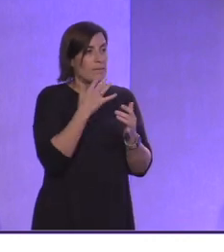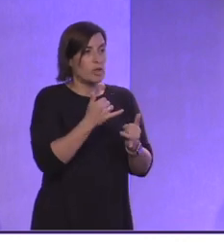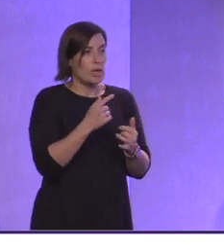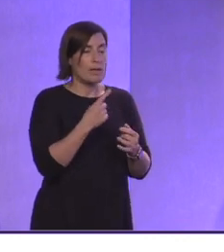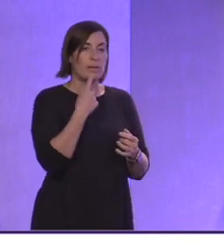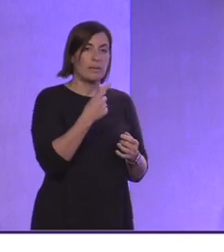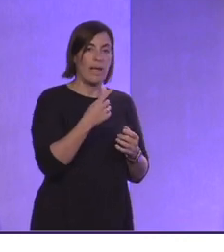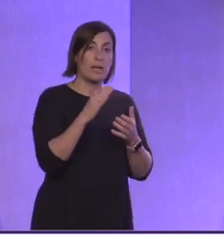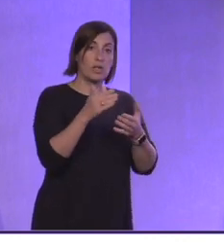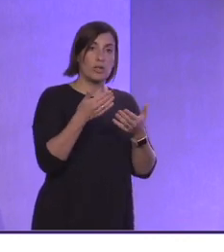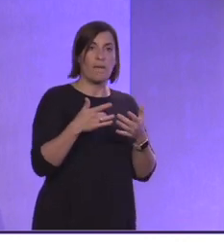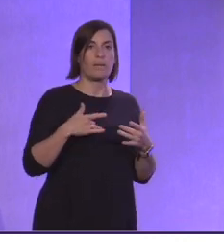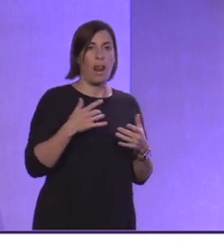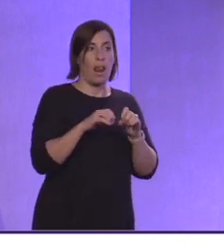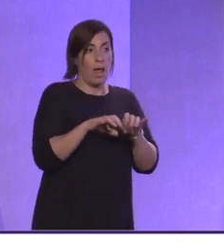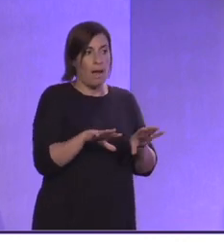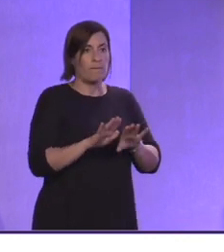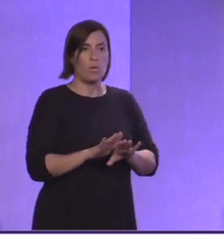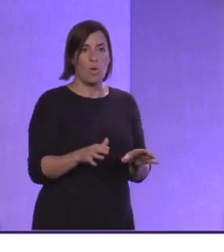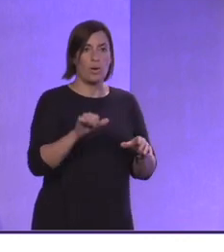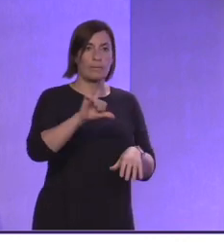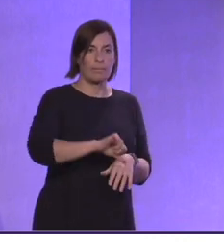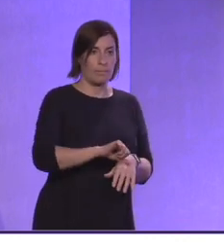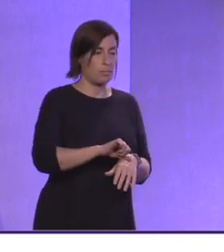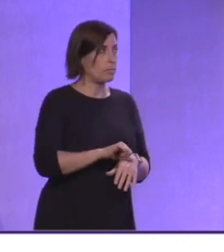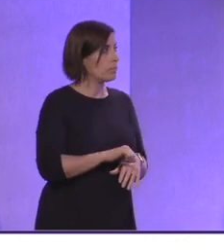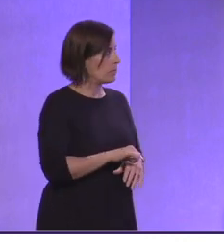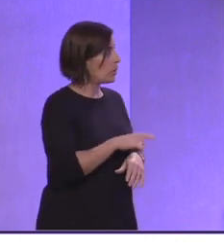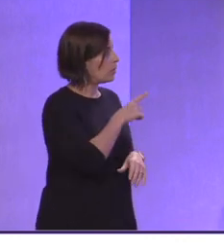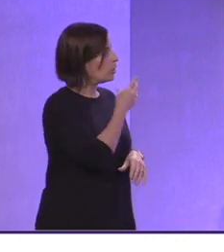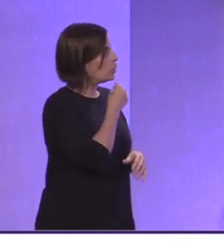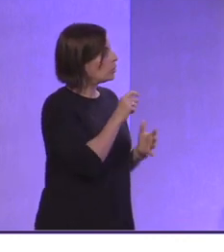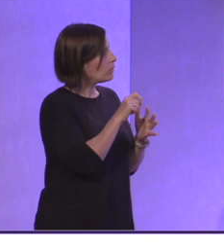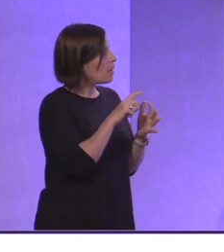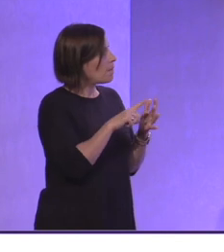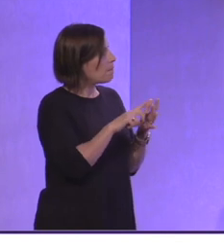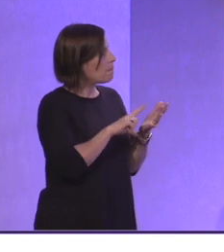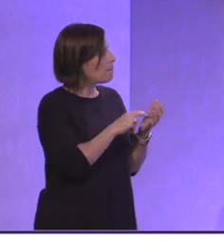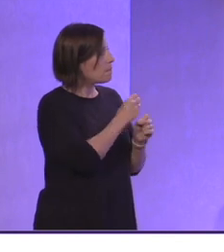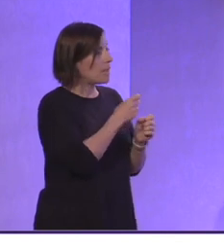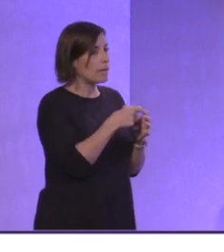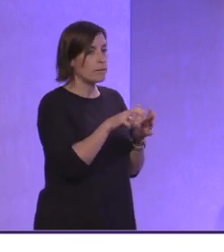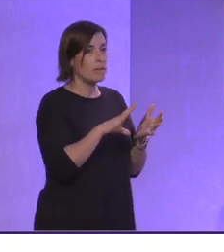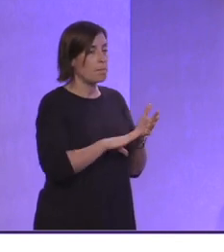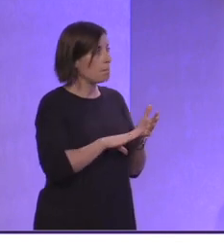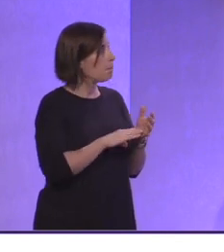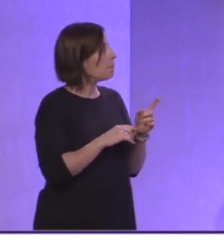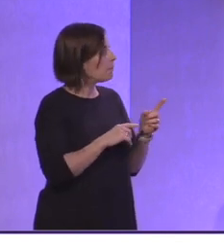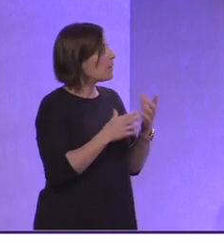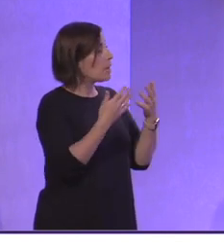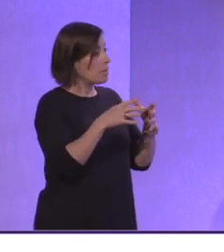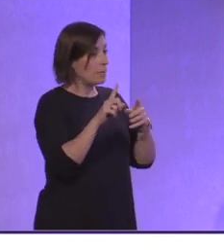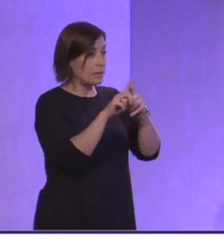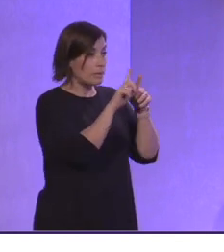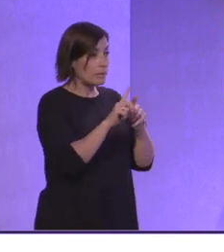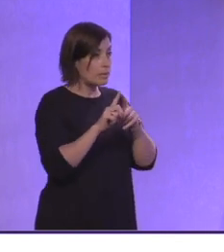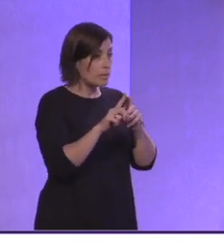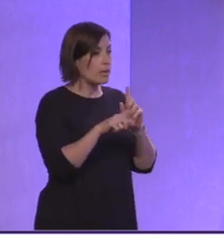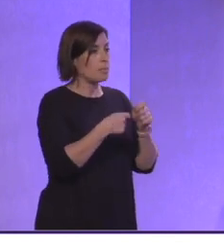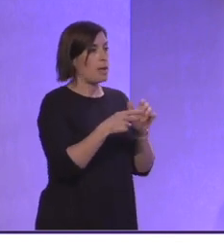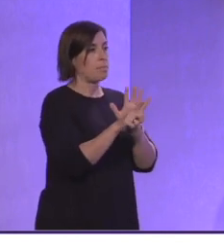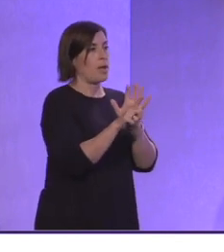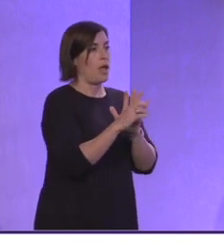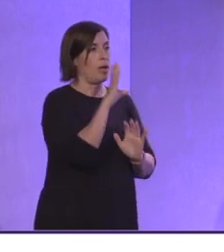not. And we use Pingdom and custom health check APIs to help us with this. And we're doing all these, so we actually get alerted when there are